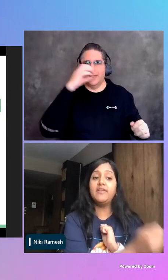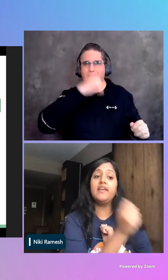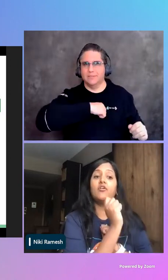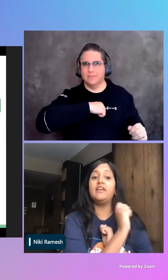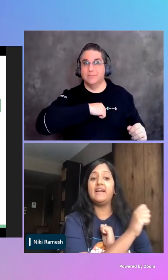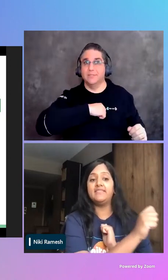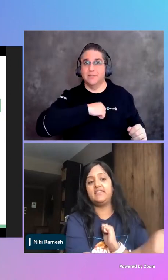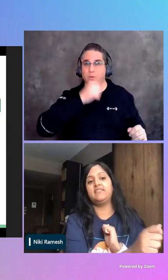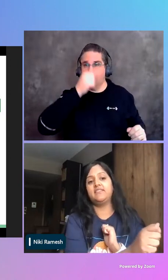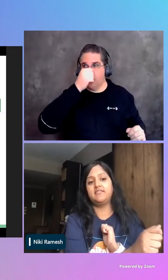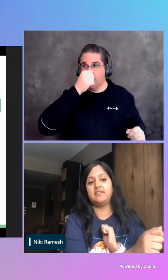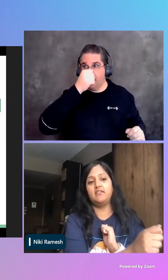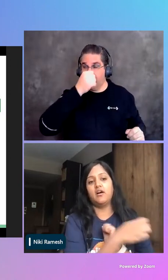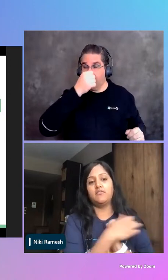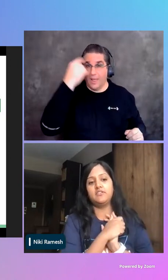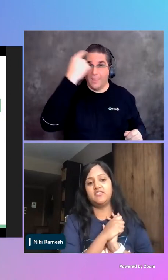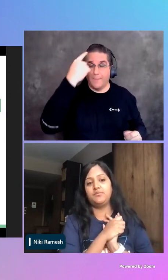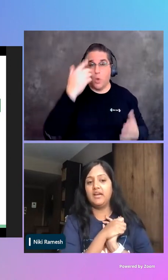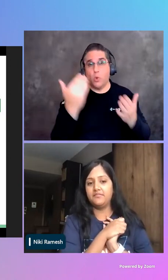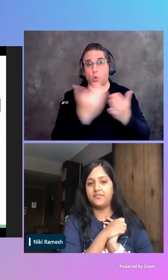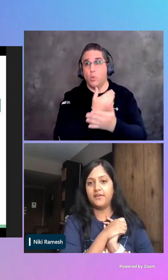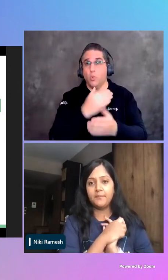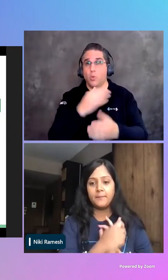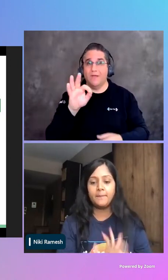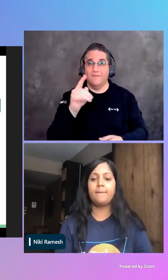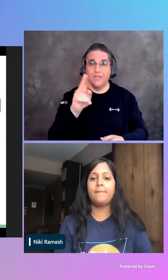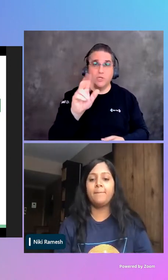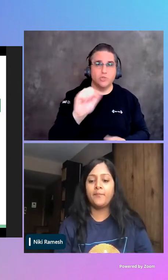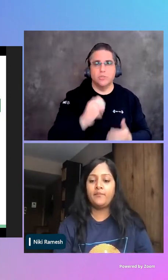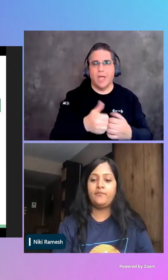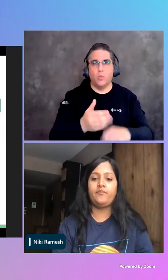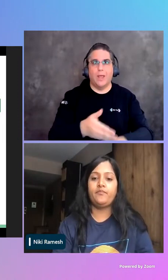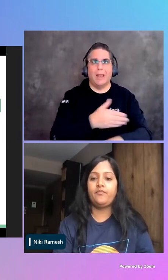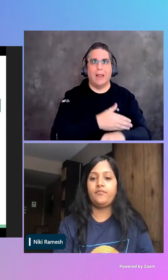be building or enhancing existing offerings that we have today?